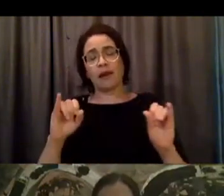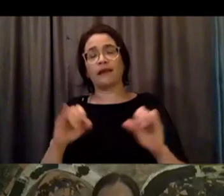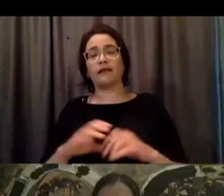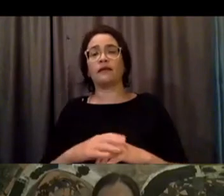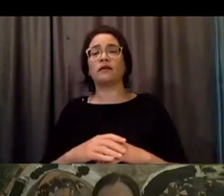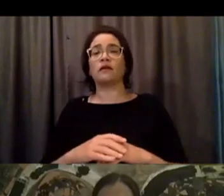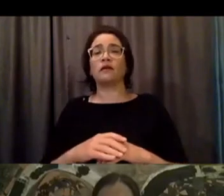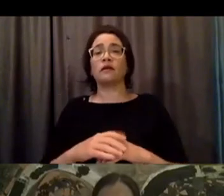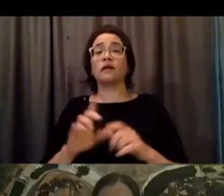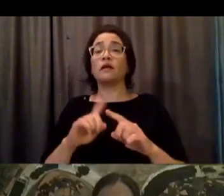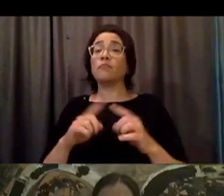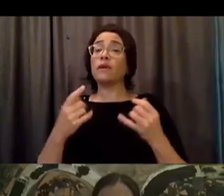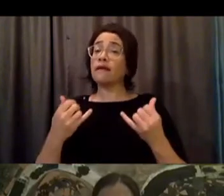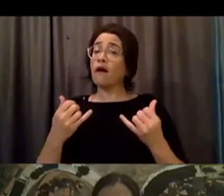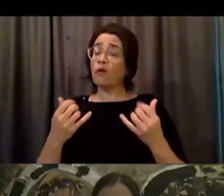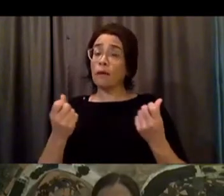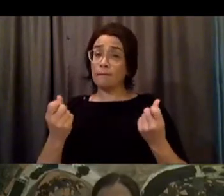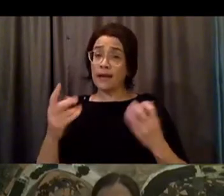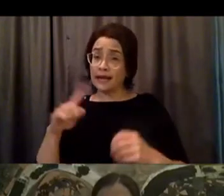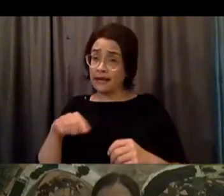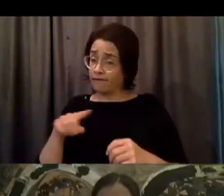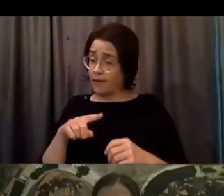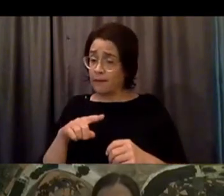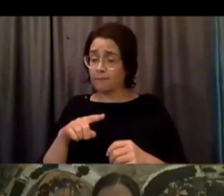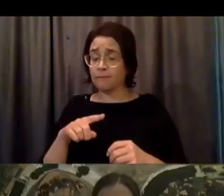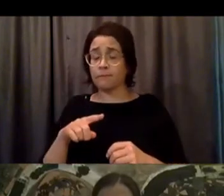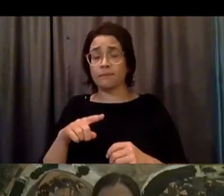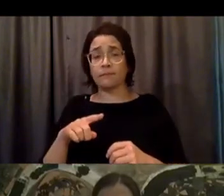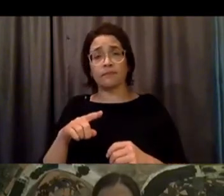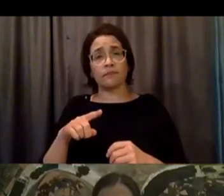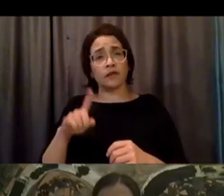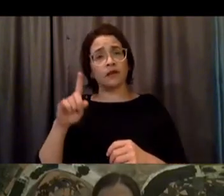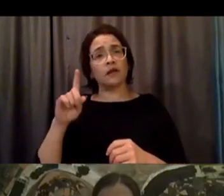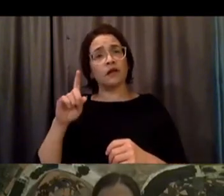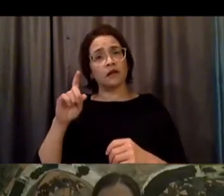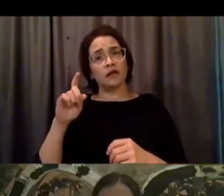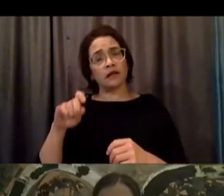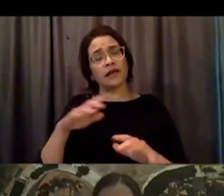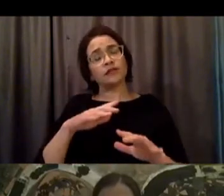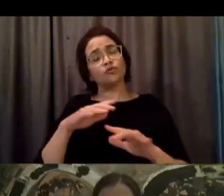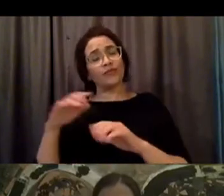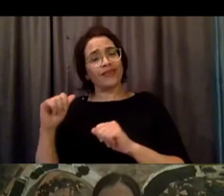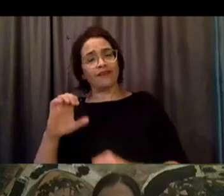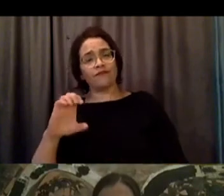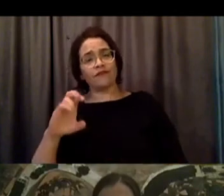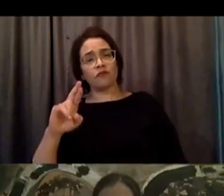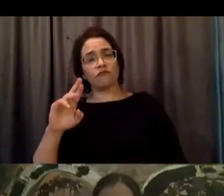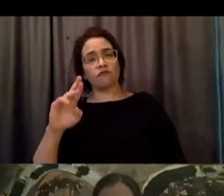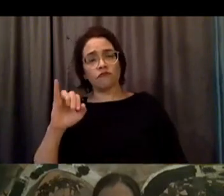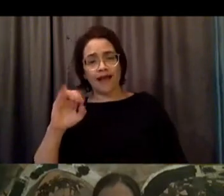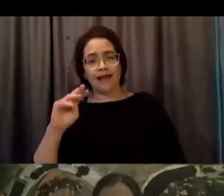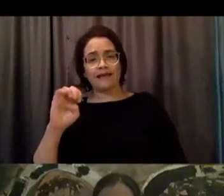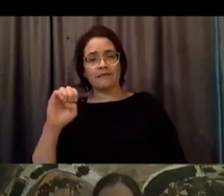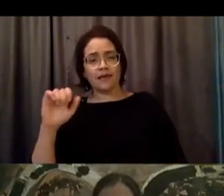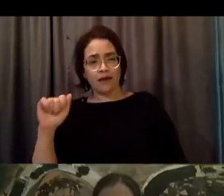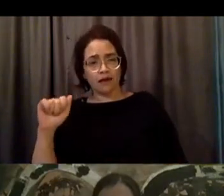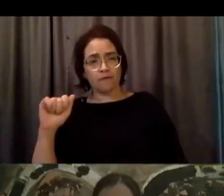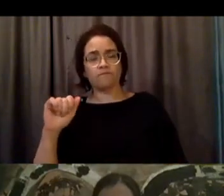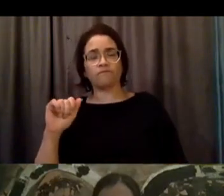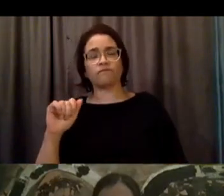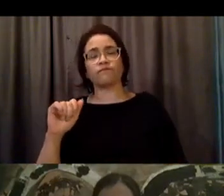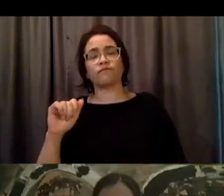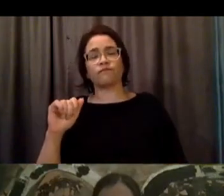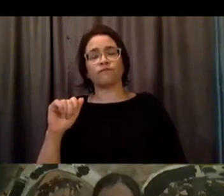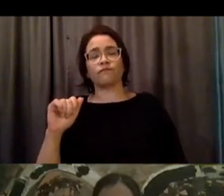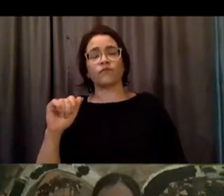of them still have to leave, uh, Crimea. Many of them left Crimea. And those who are living in Crimea are